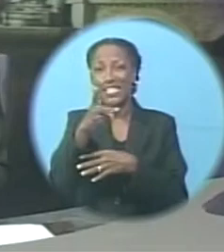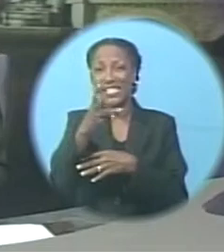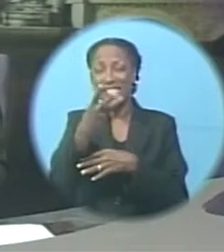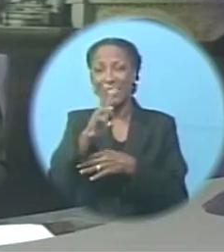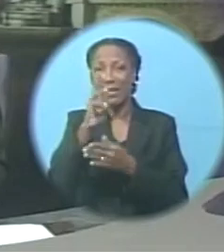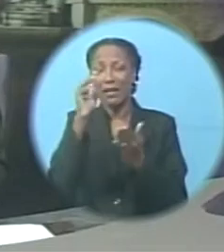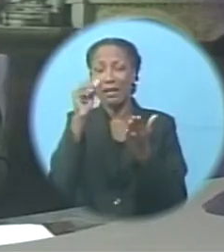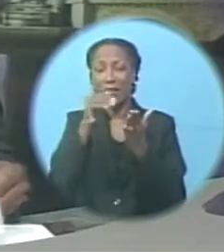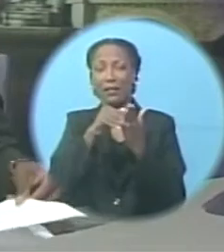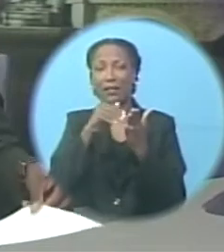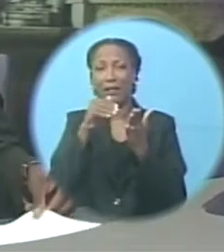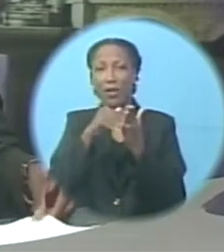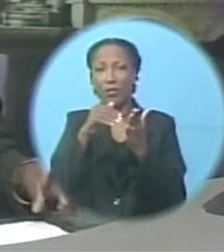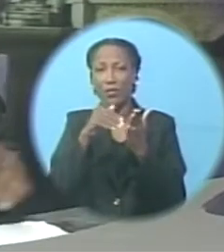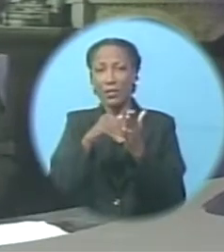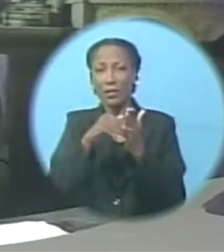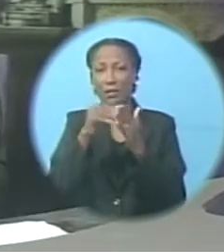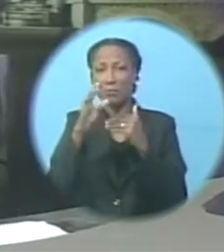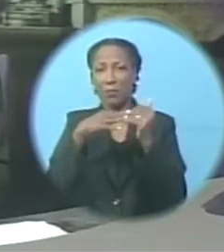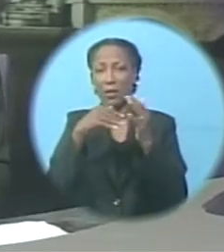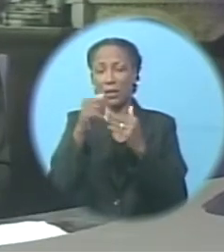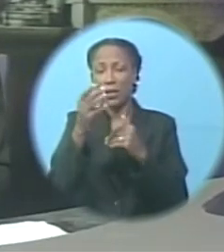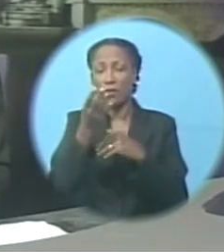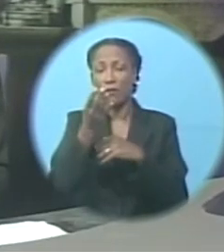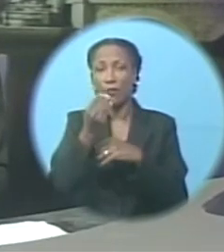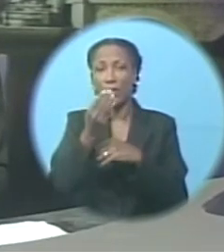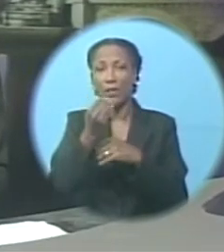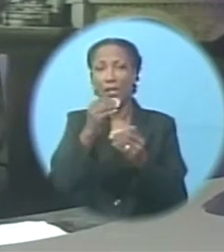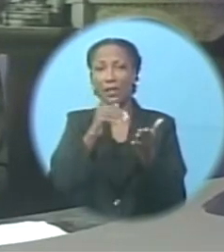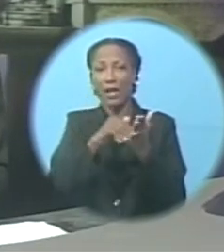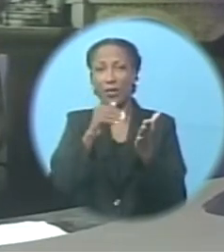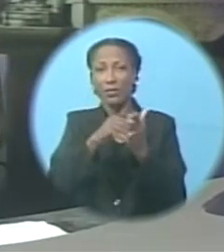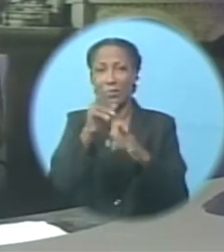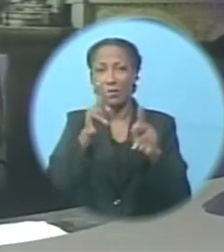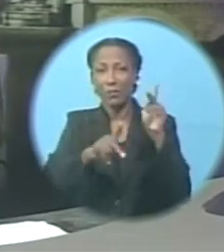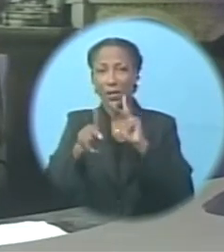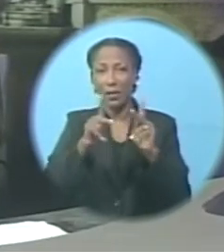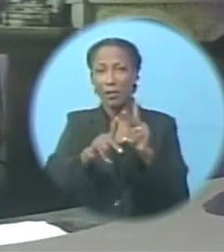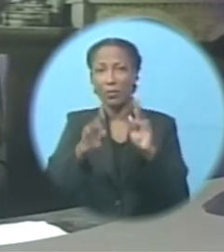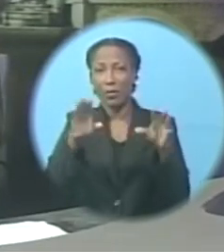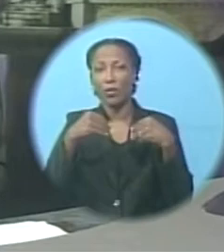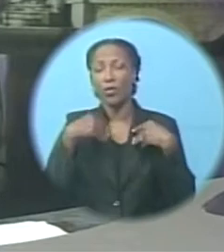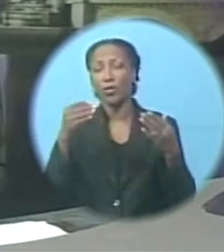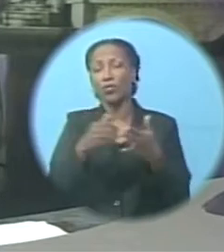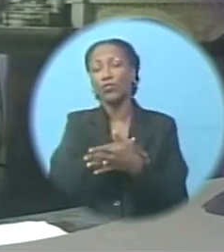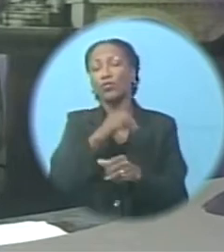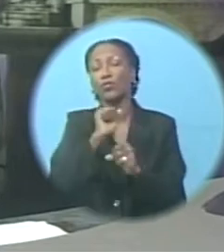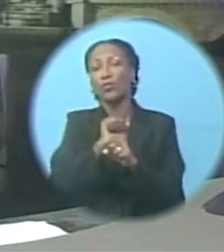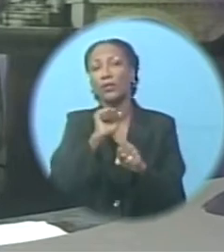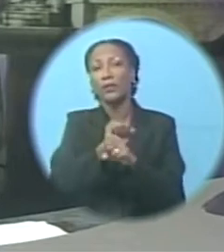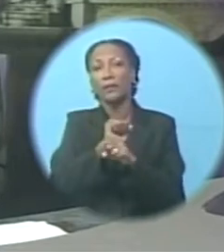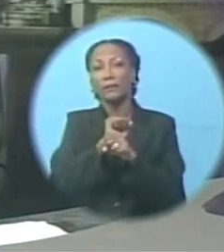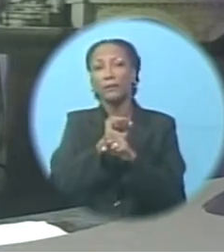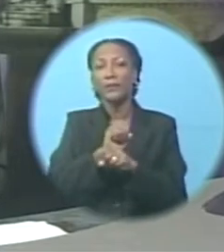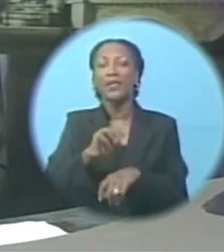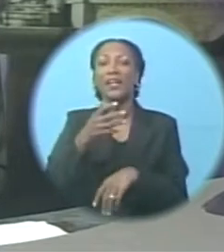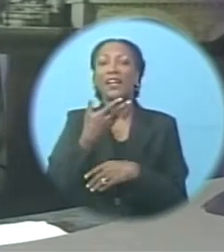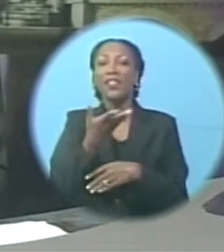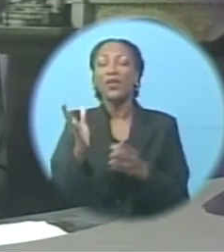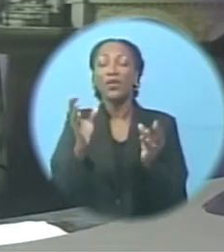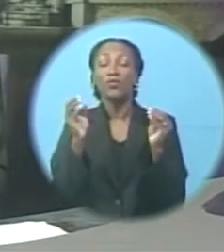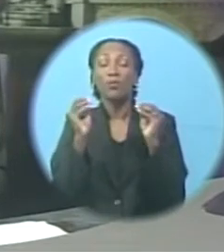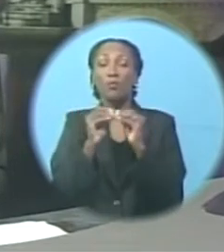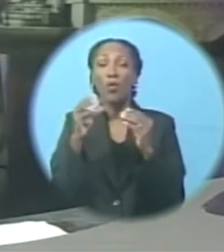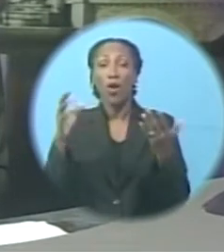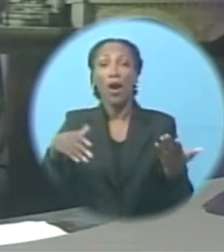over 14,000. Barbados tourism industry continues to surge forward with arrivals at the Grantley Adams